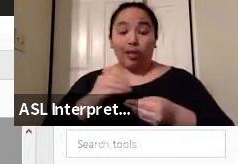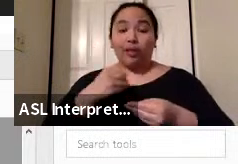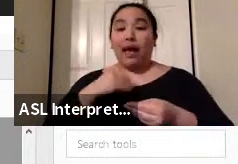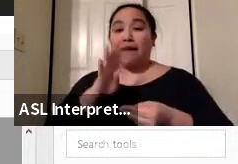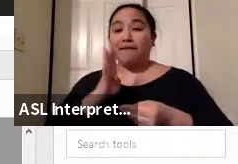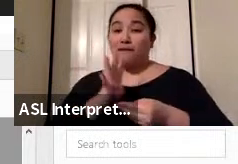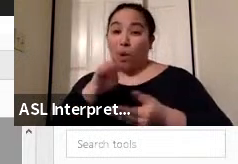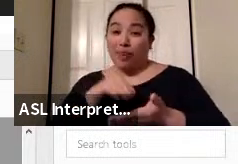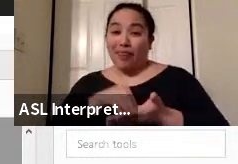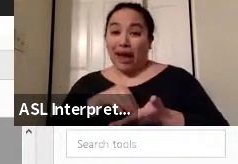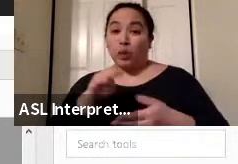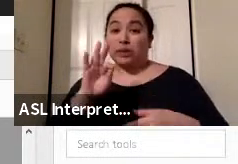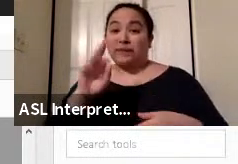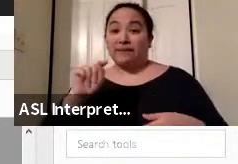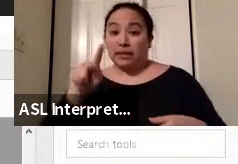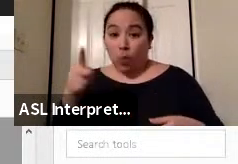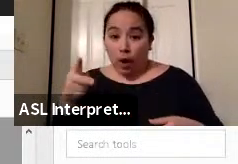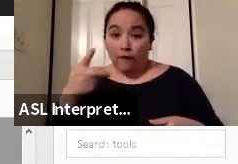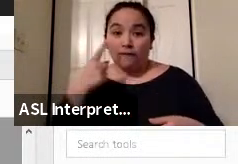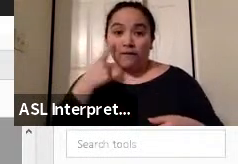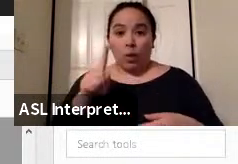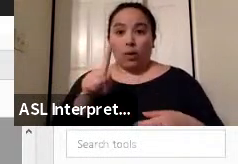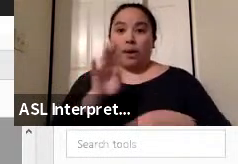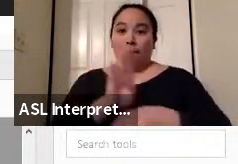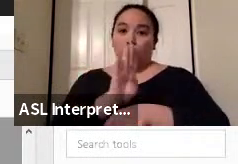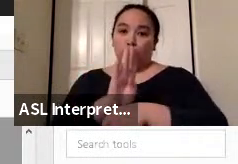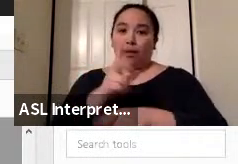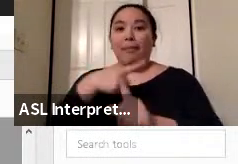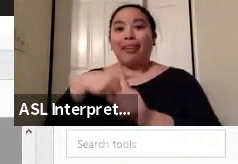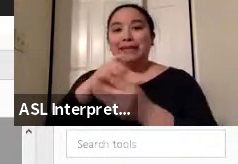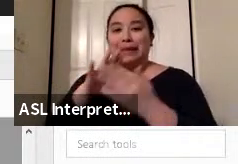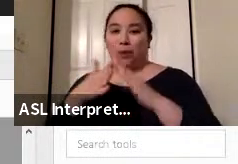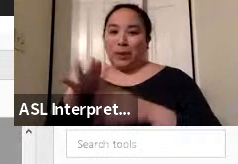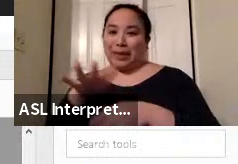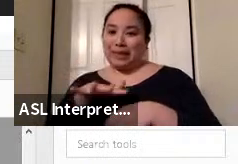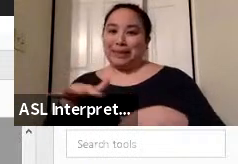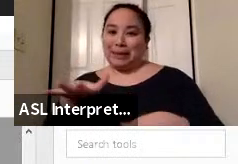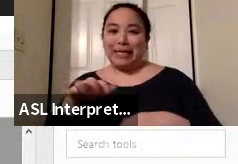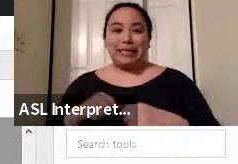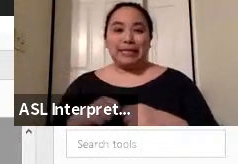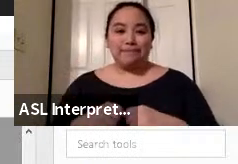4,000 square feet of commercial space, and also the community space that I mentioned earlier.